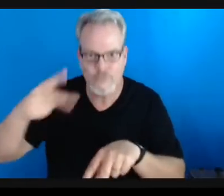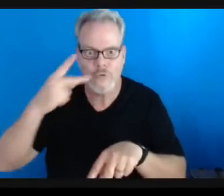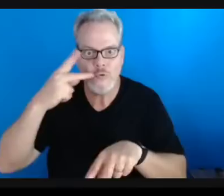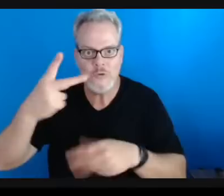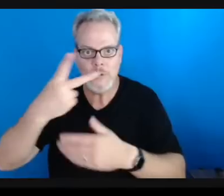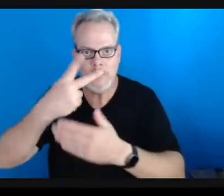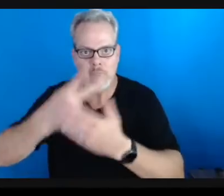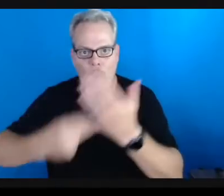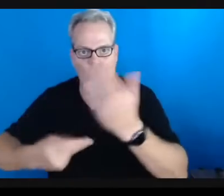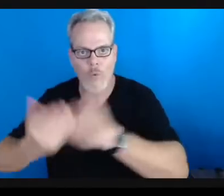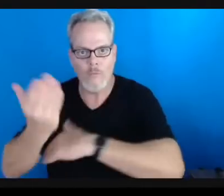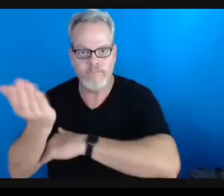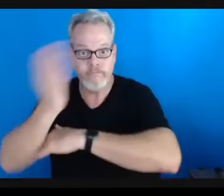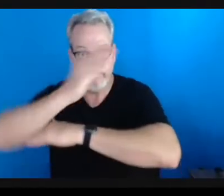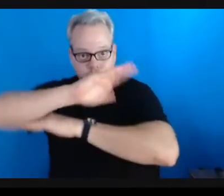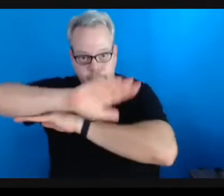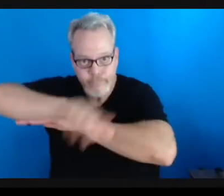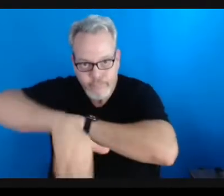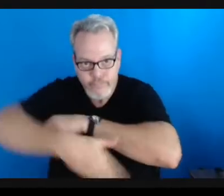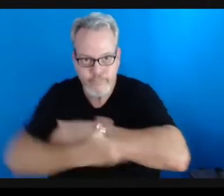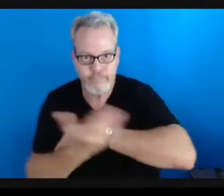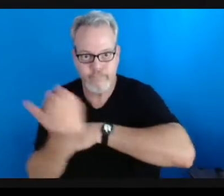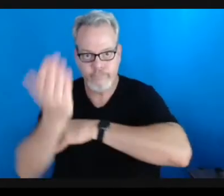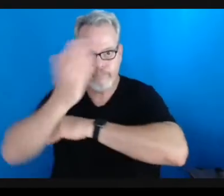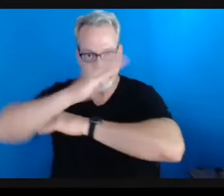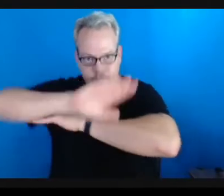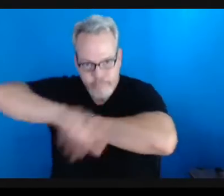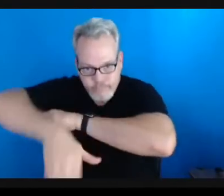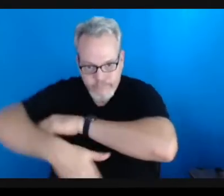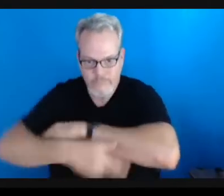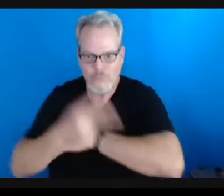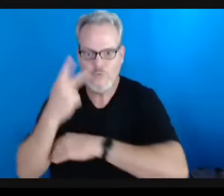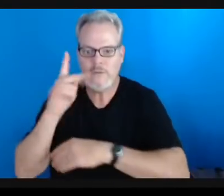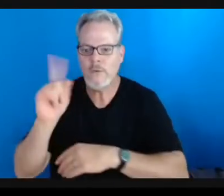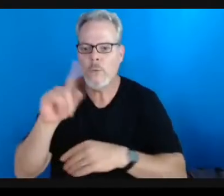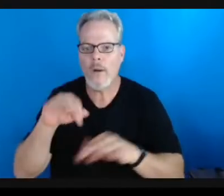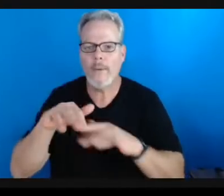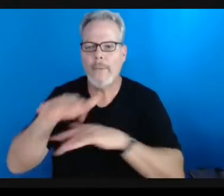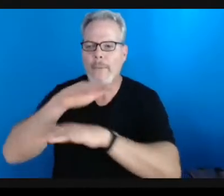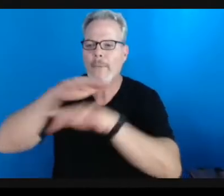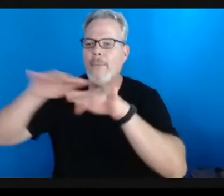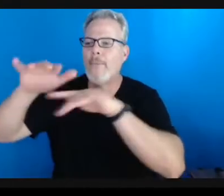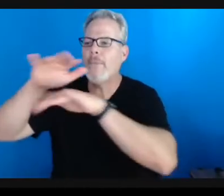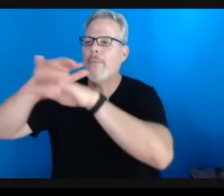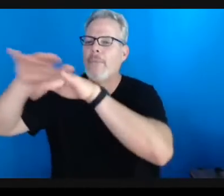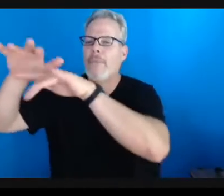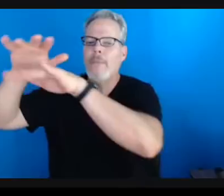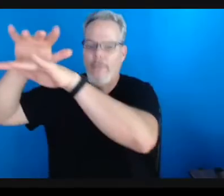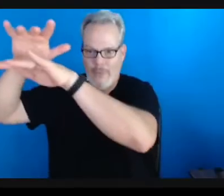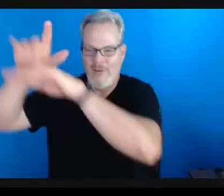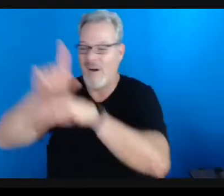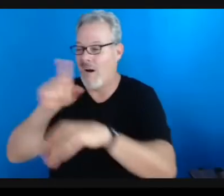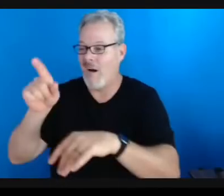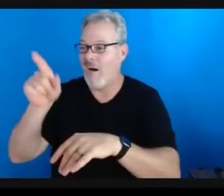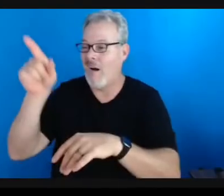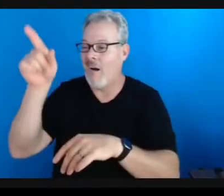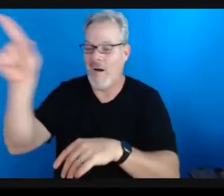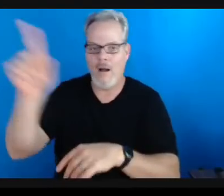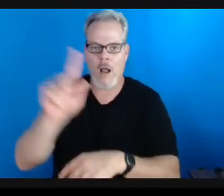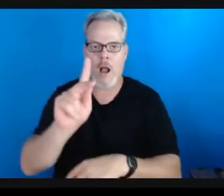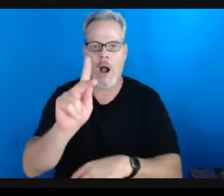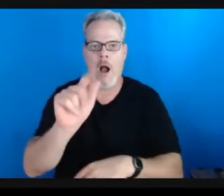there's eruptions and glow, you can somewhat see where the gas is blowing as well. And likewise, it is blowing off over the Ka'u Desert for the most